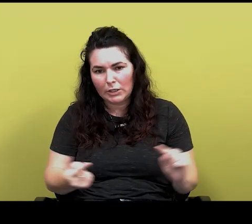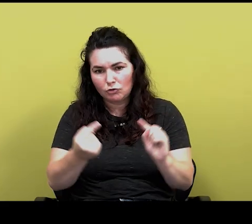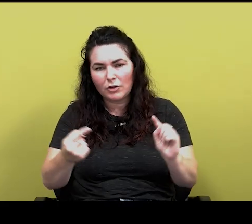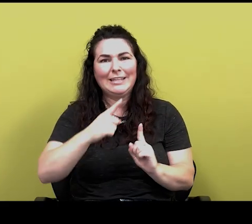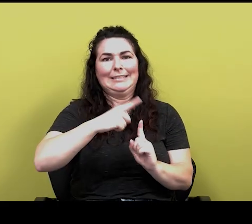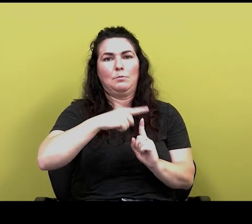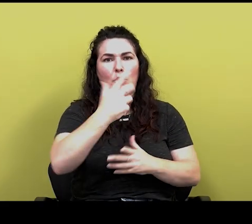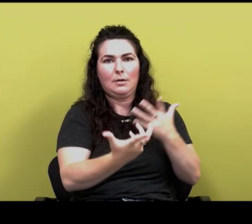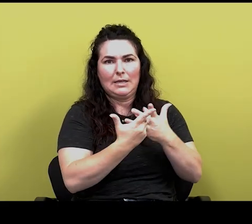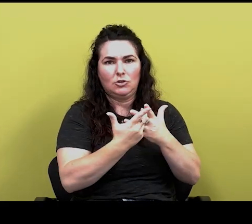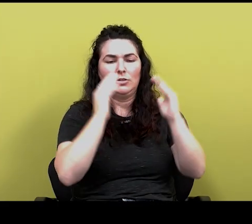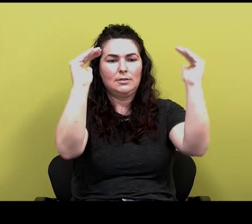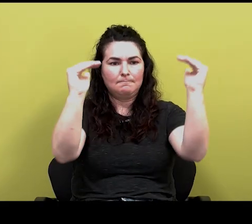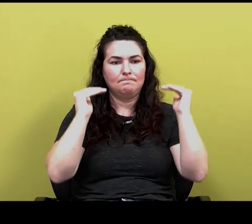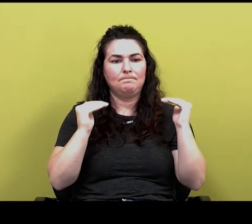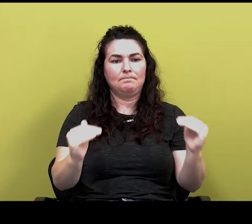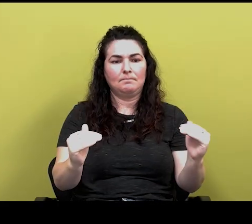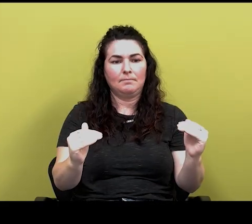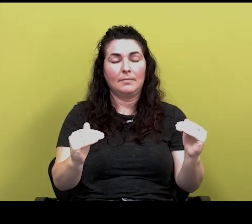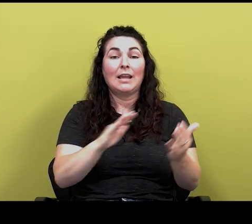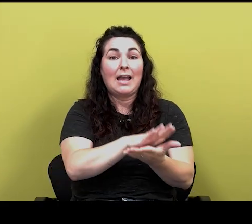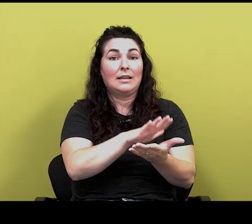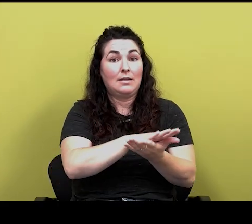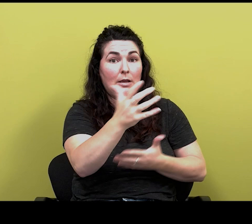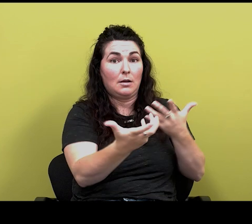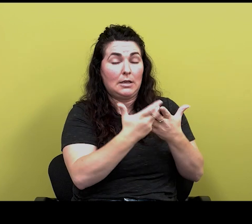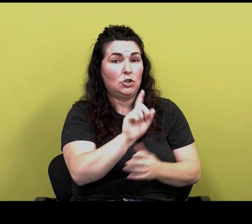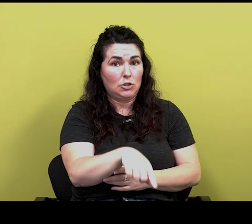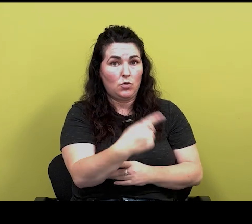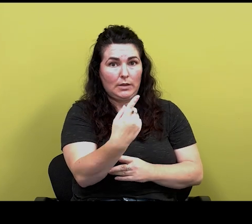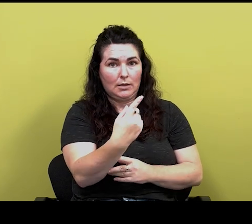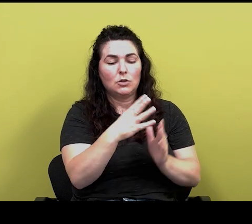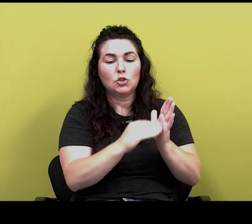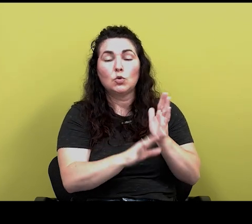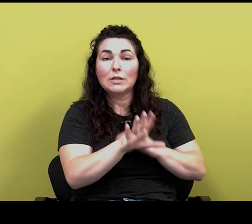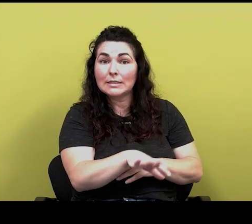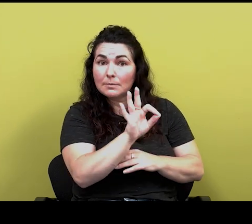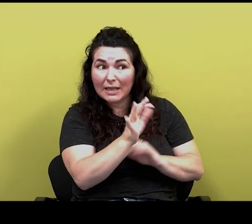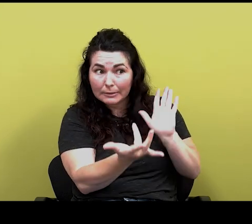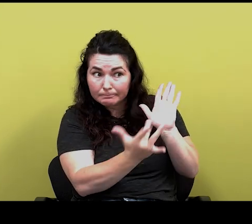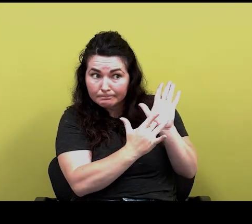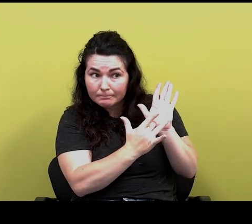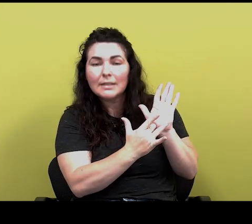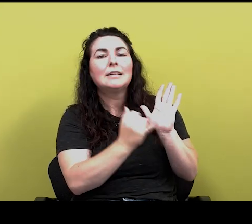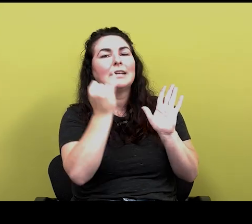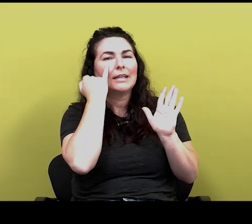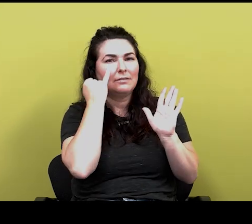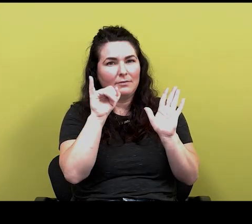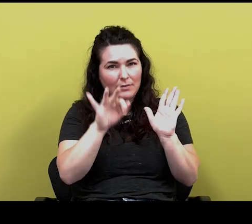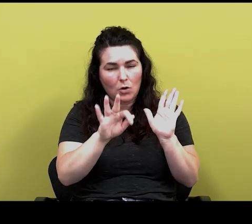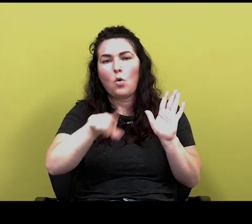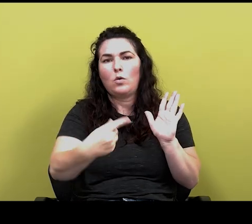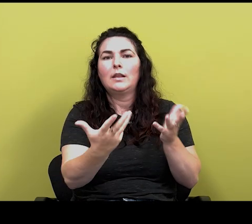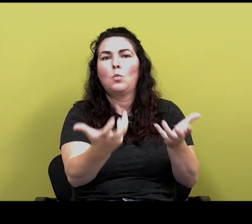accommodations. The next option is for academic accommodations only. Students would select this option if they are seeking only